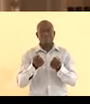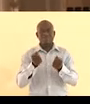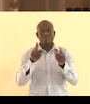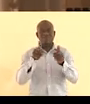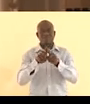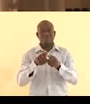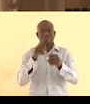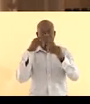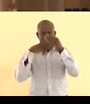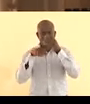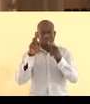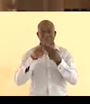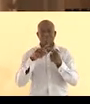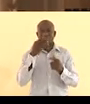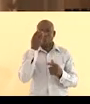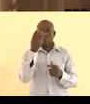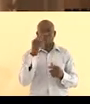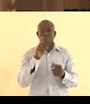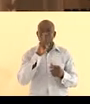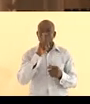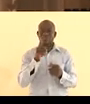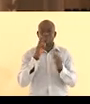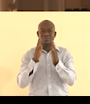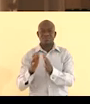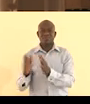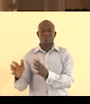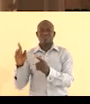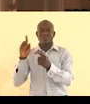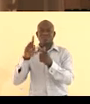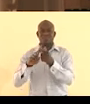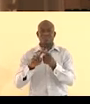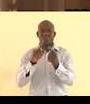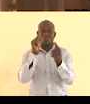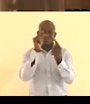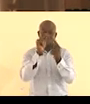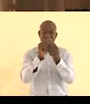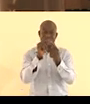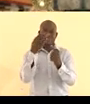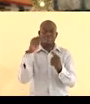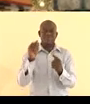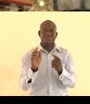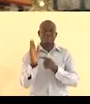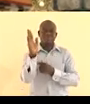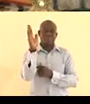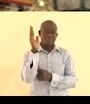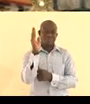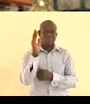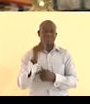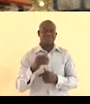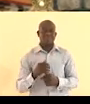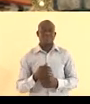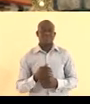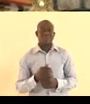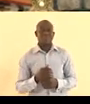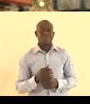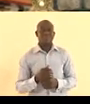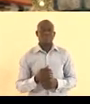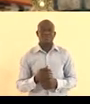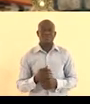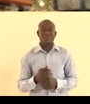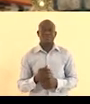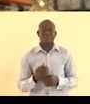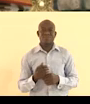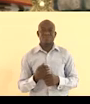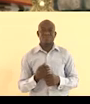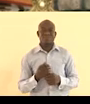prophet is to speak the truth according to the word of God. Is to speak the truth according to the word of God. The word